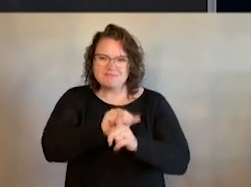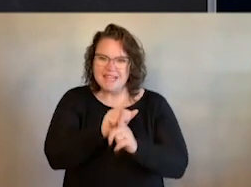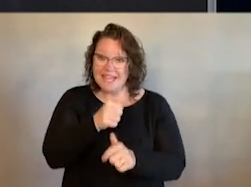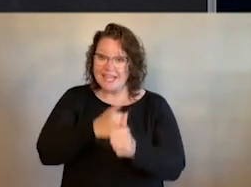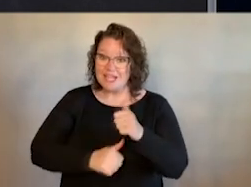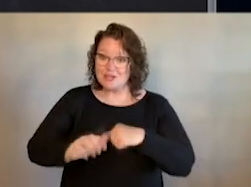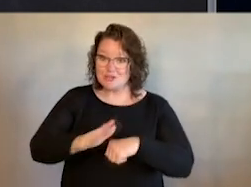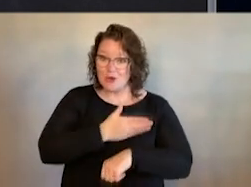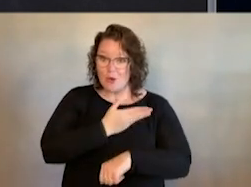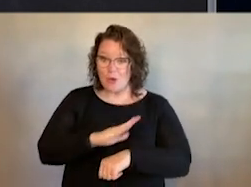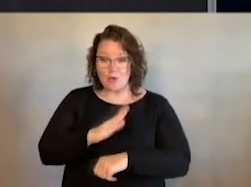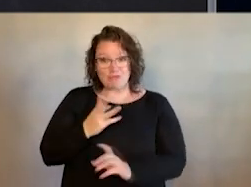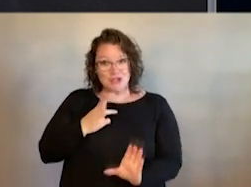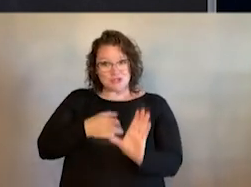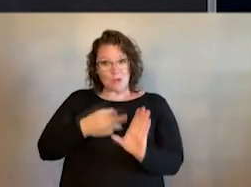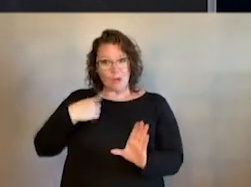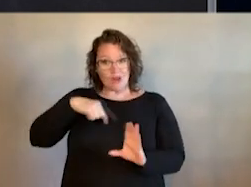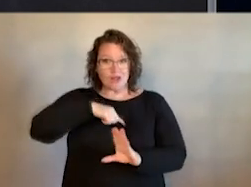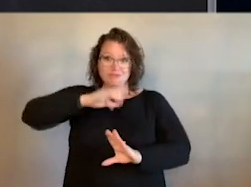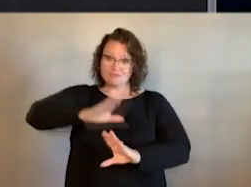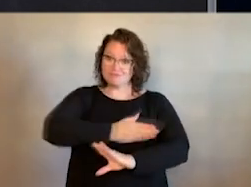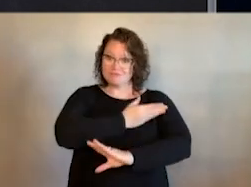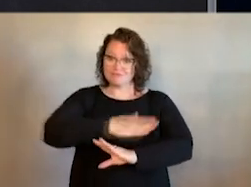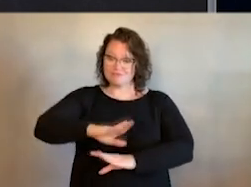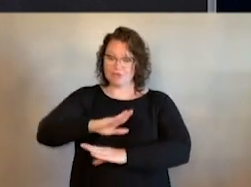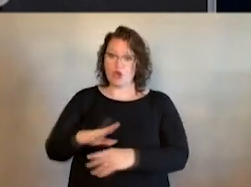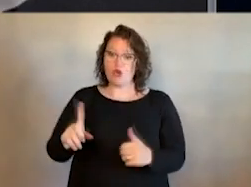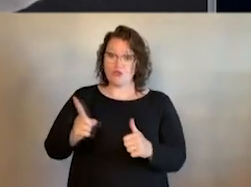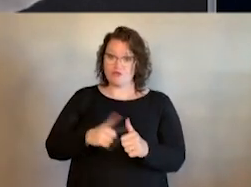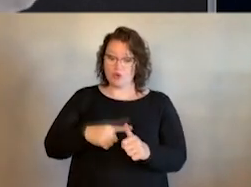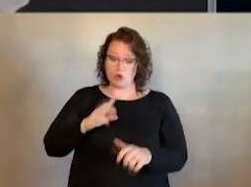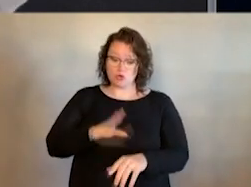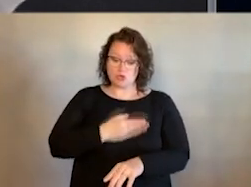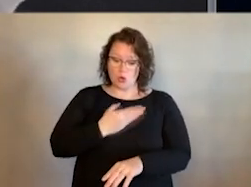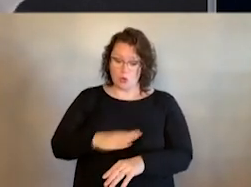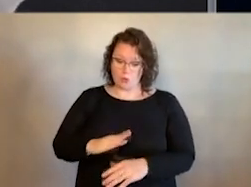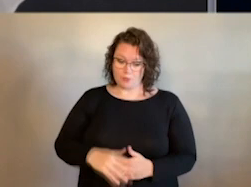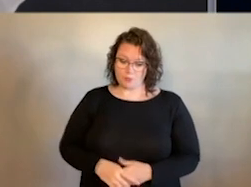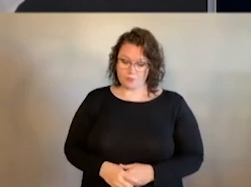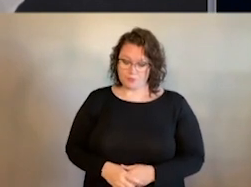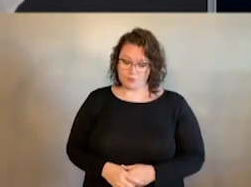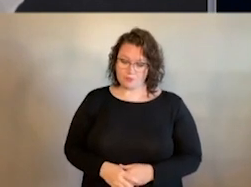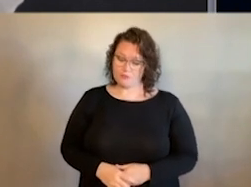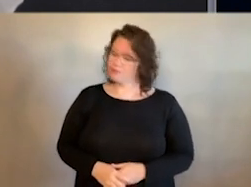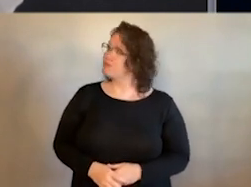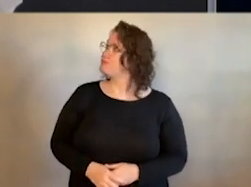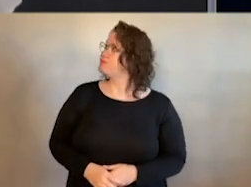sing along. Here's our first song.